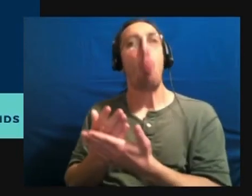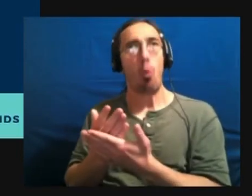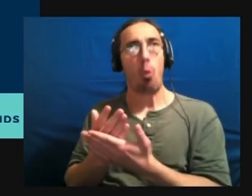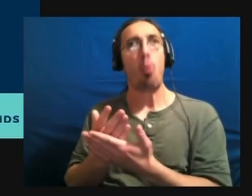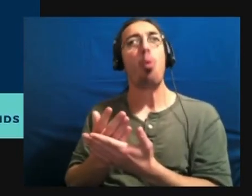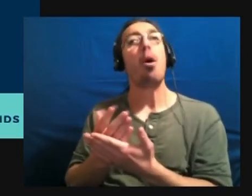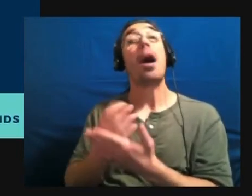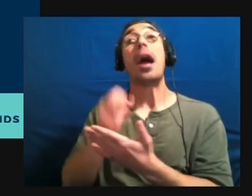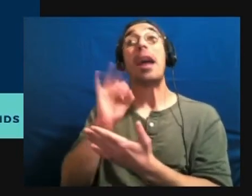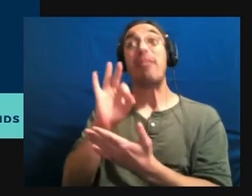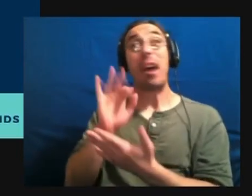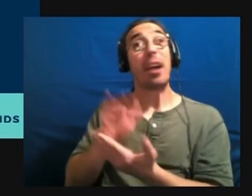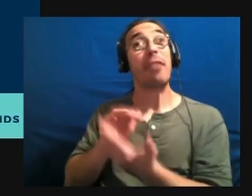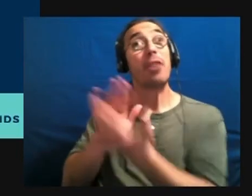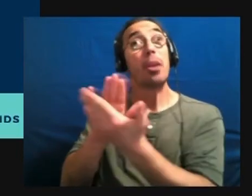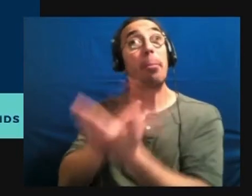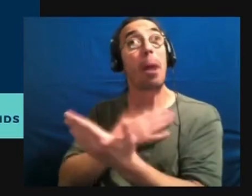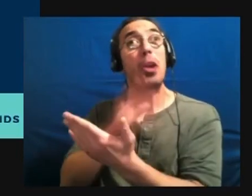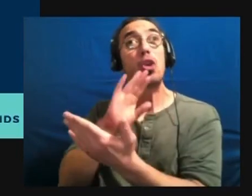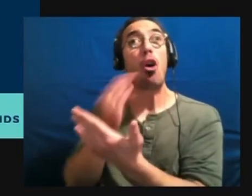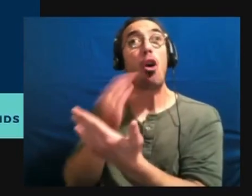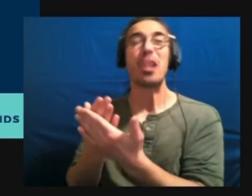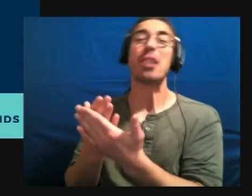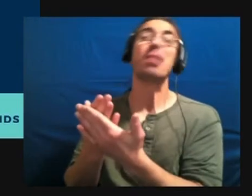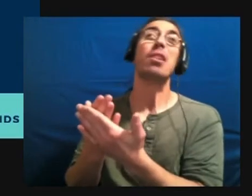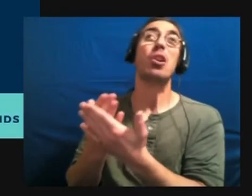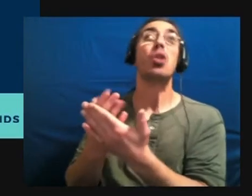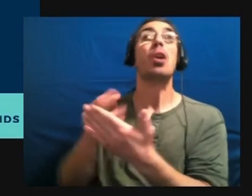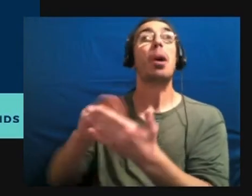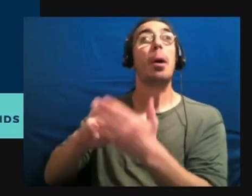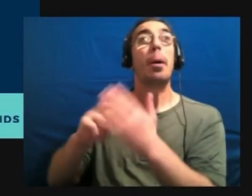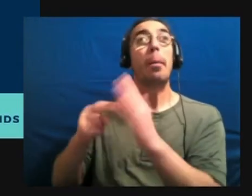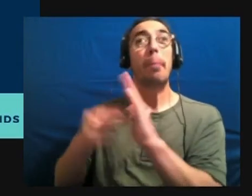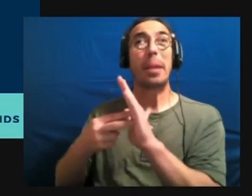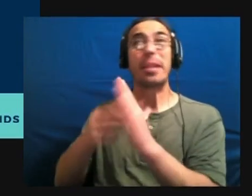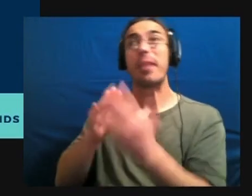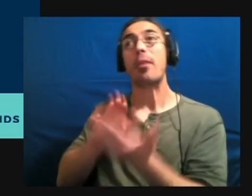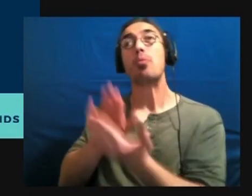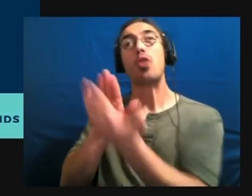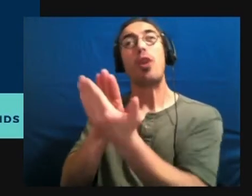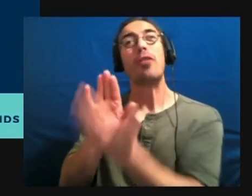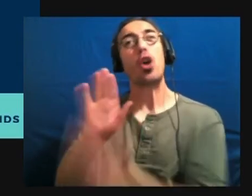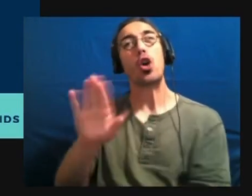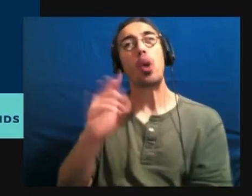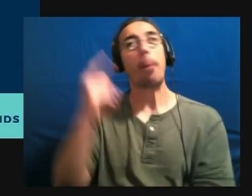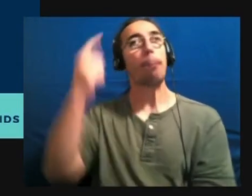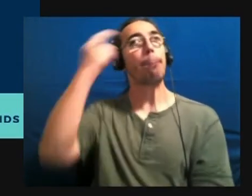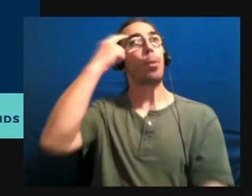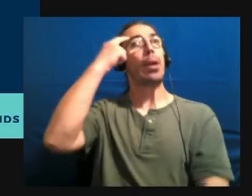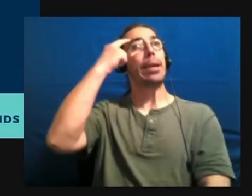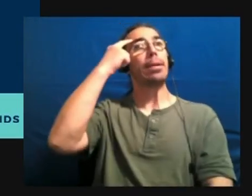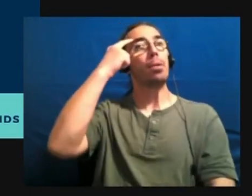intervention is really an intervention on your neurology. So,